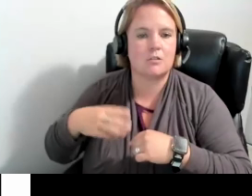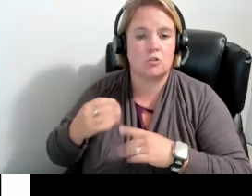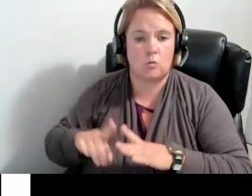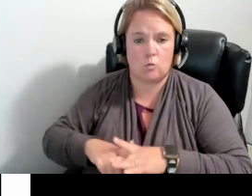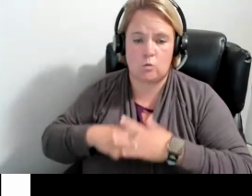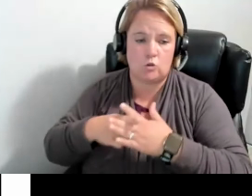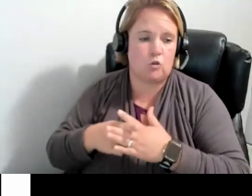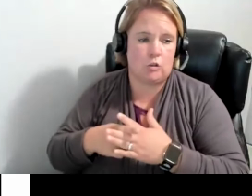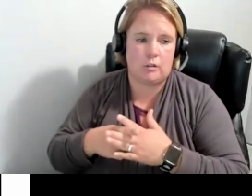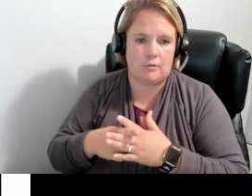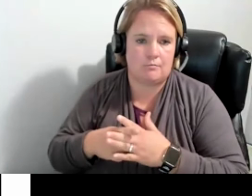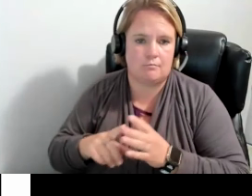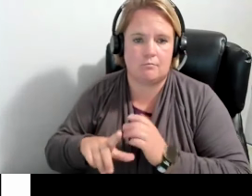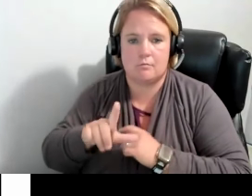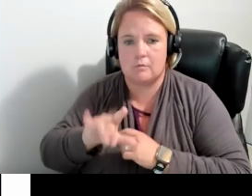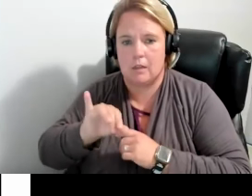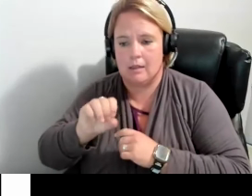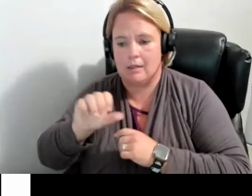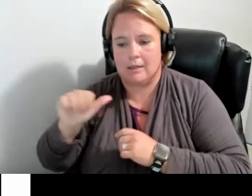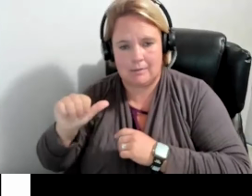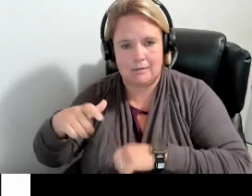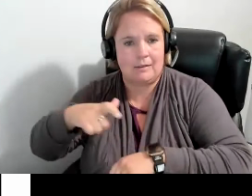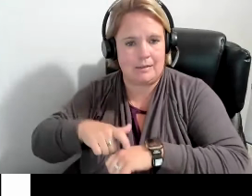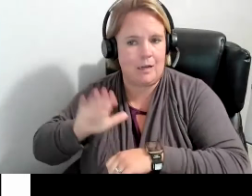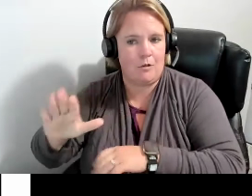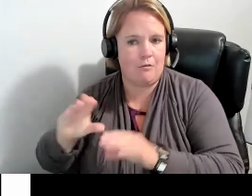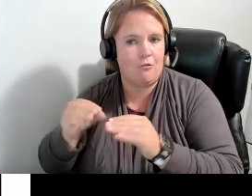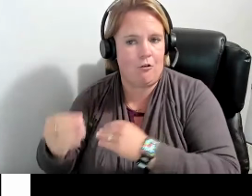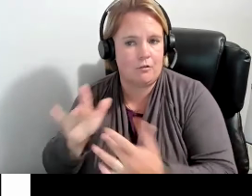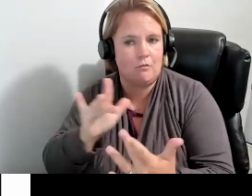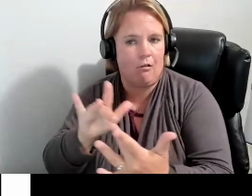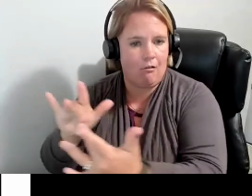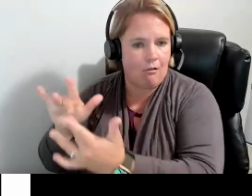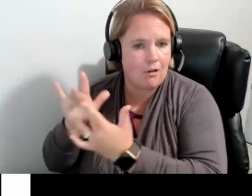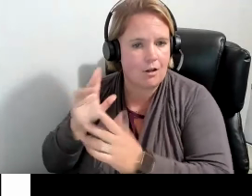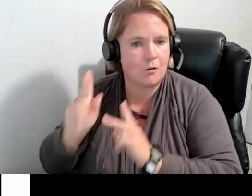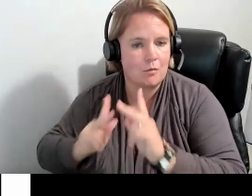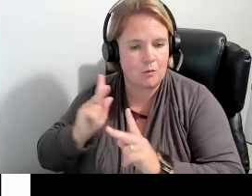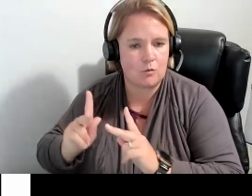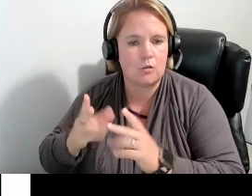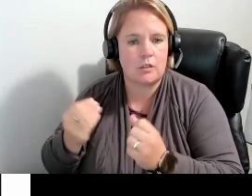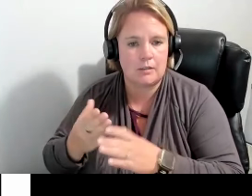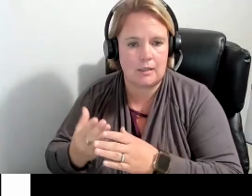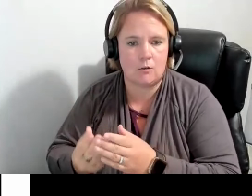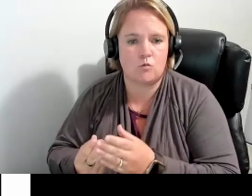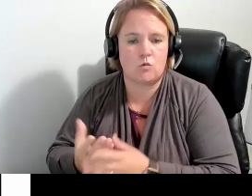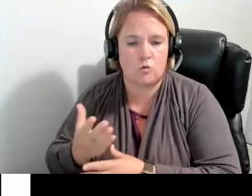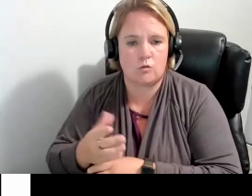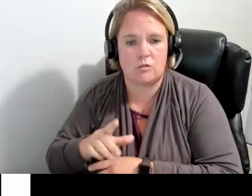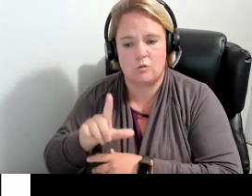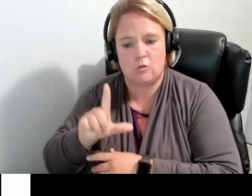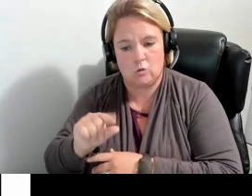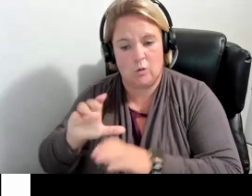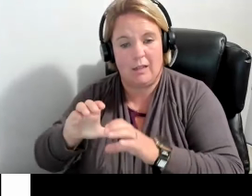out is just having Lisa having time out at their office to reach out to students. has now grown into us offering almost 20 sections